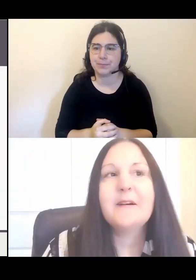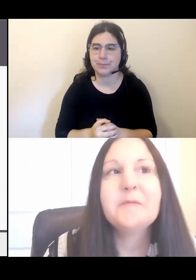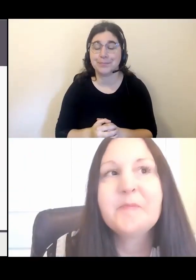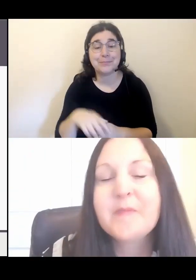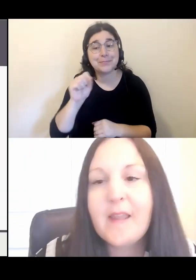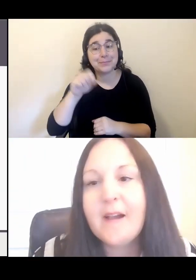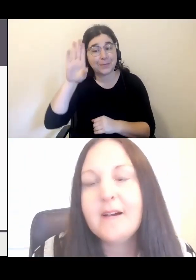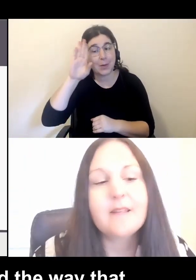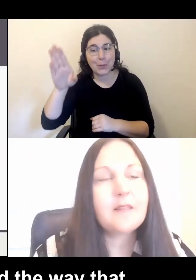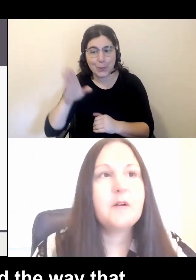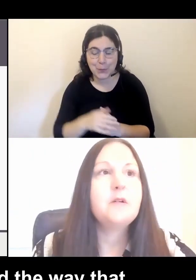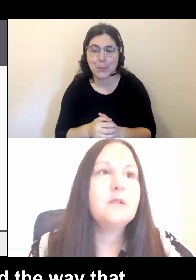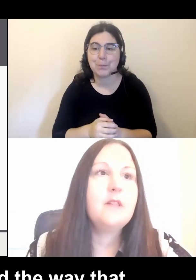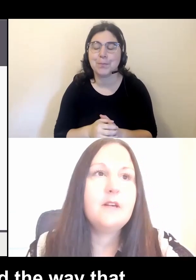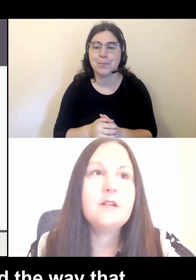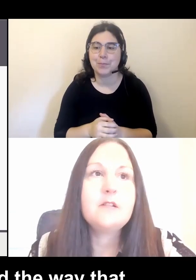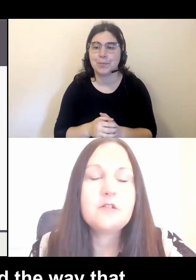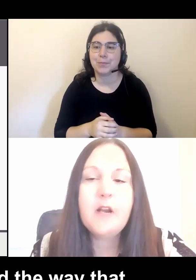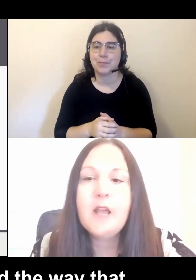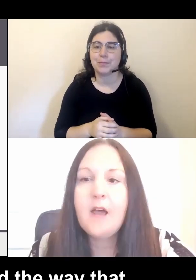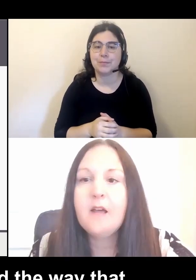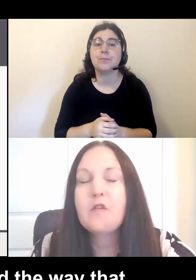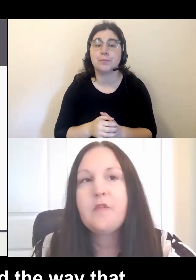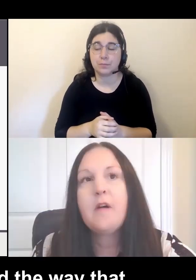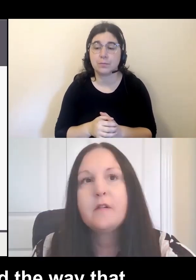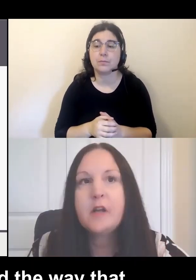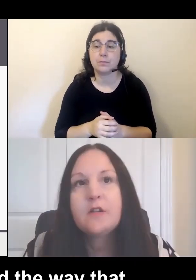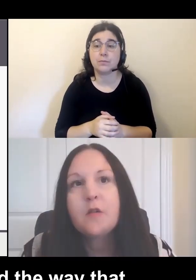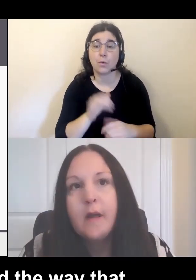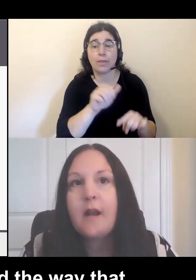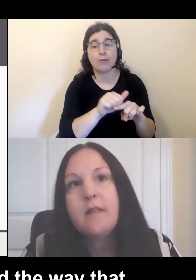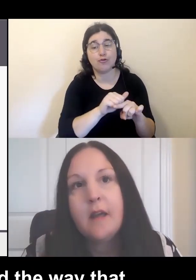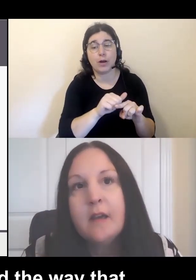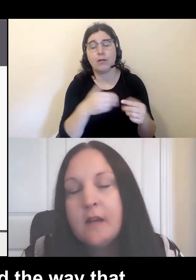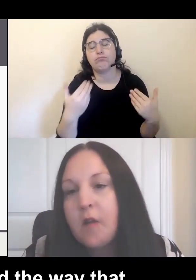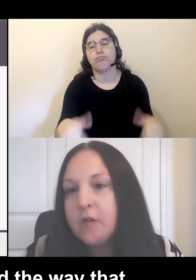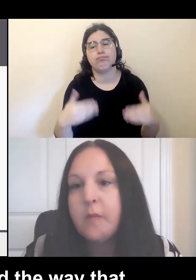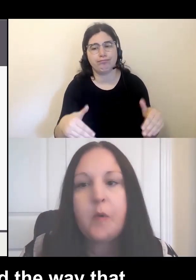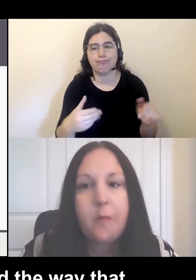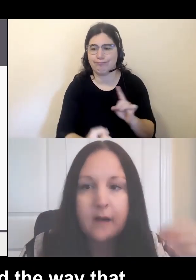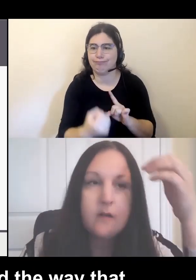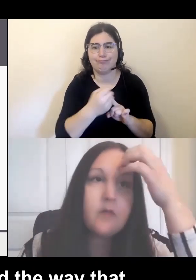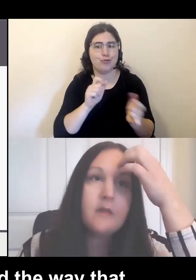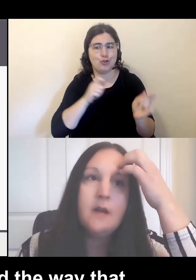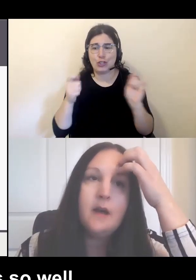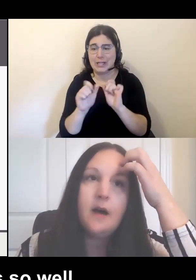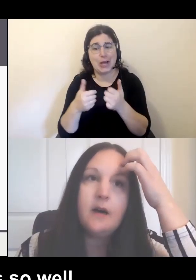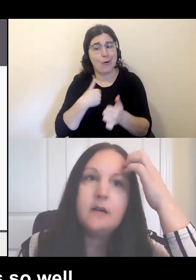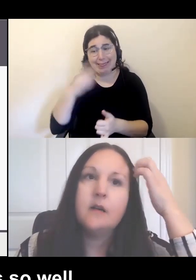Yes, hello. So the training has forever changed the way that I think and has altered my